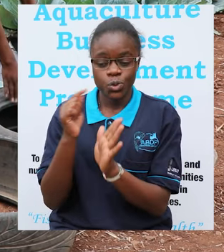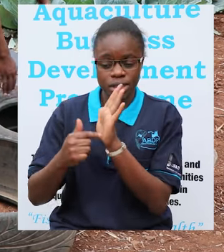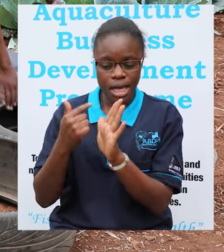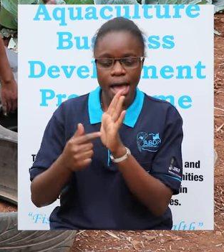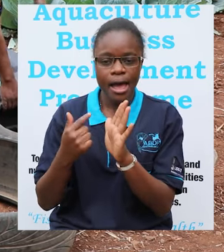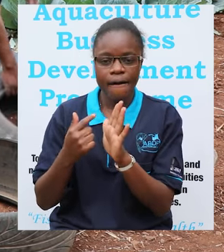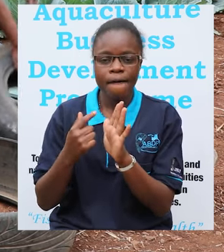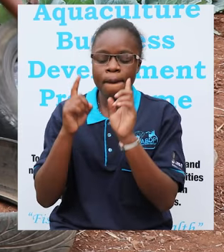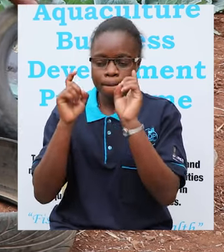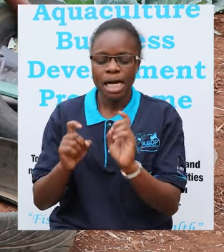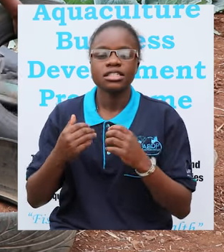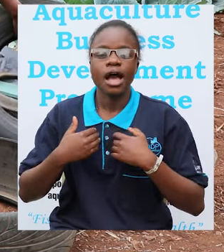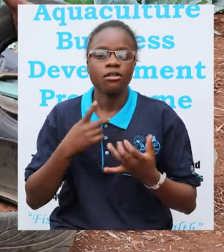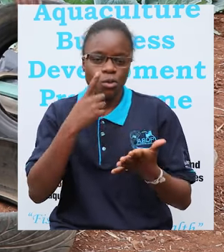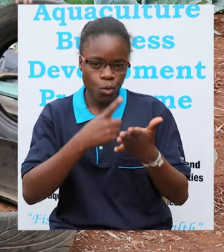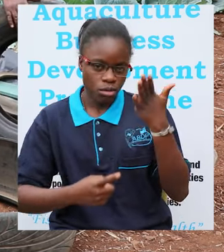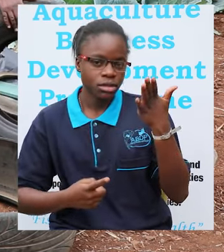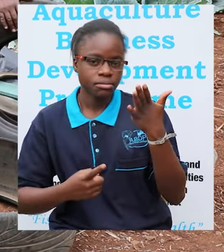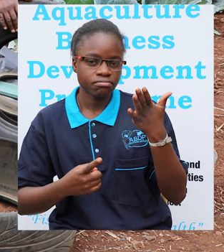is a tire.